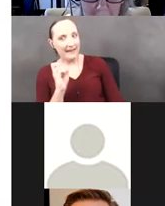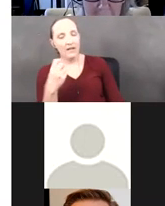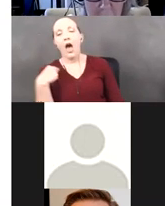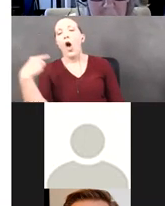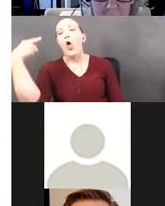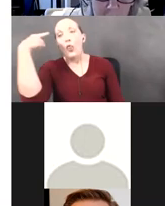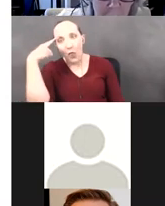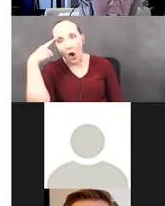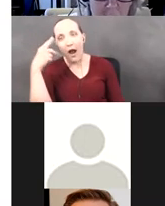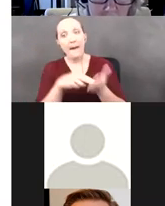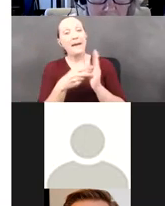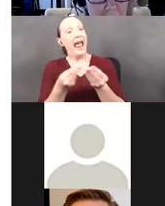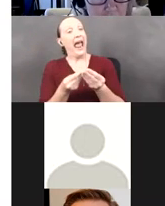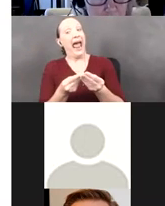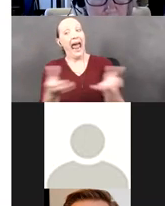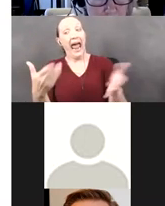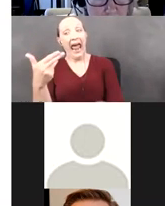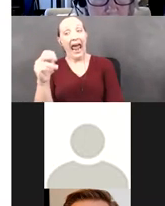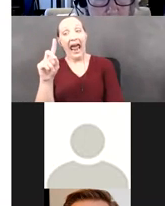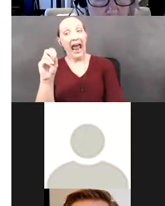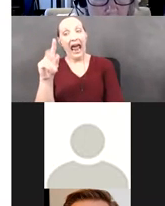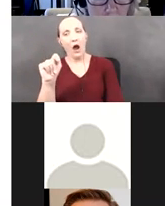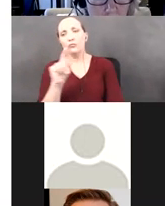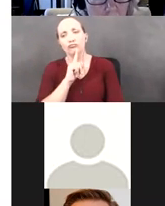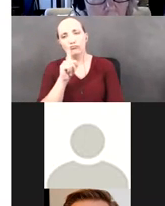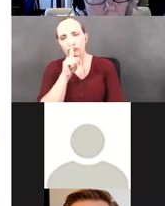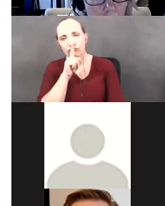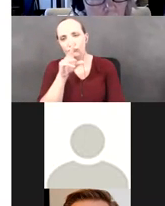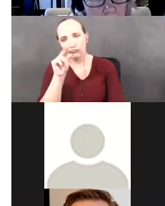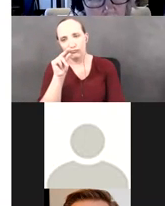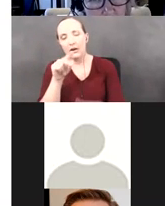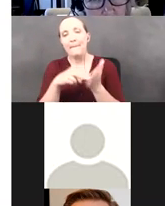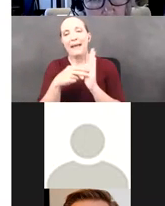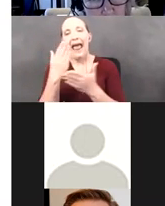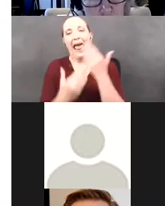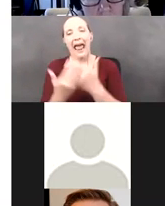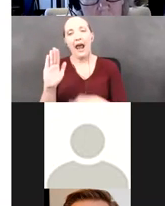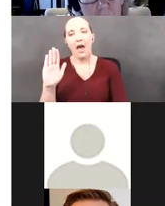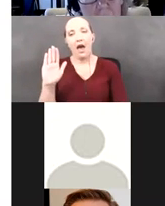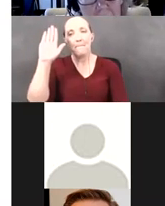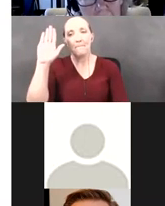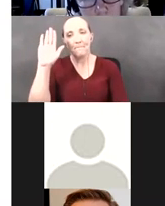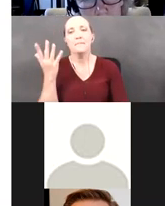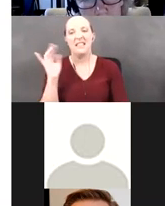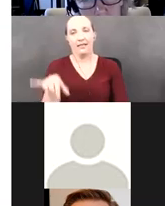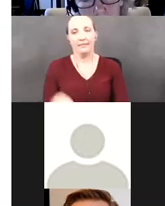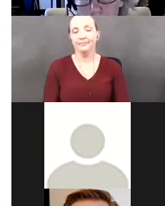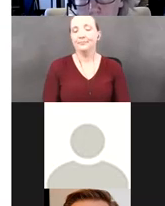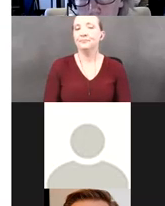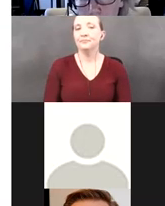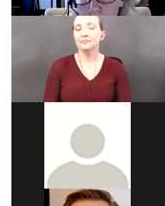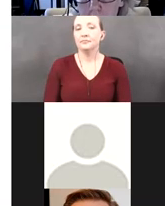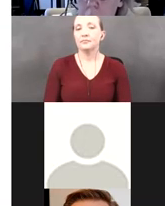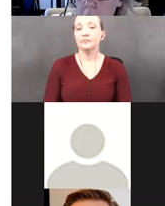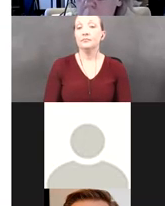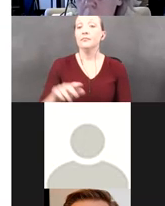aclarar to eso. Yo handouts. pensé que So se thank estaban you for that refiriendo information. a impresos. Gracias por esa Our next información. question, La can we siguiente submit pregunta,